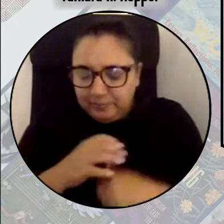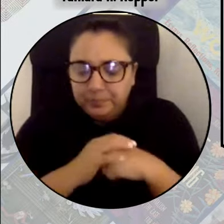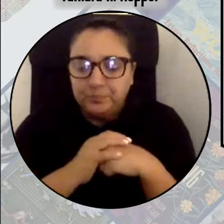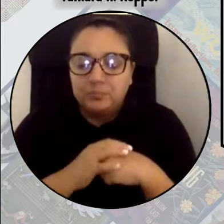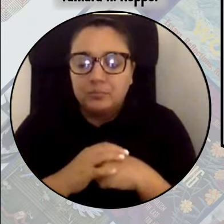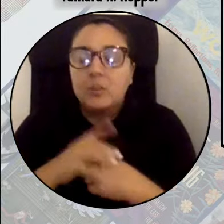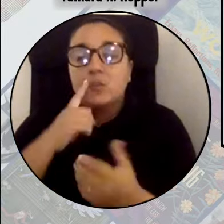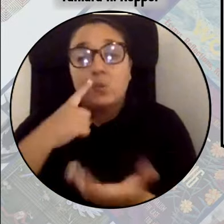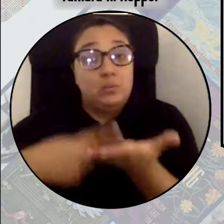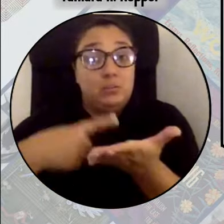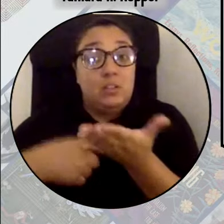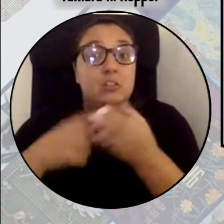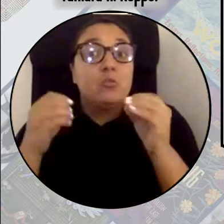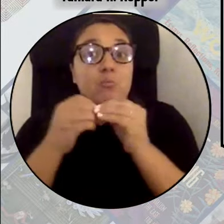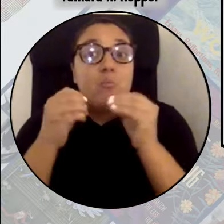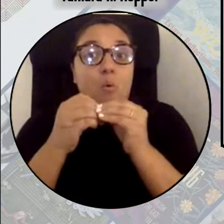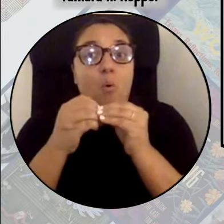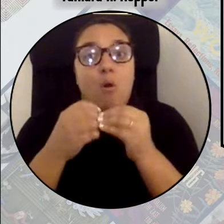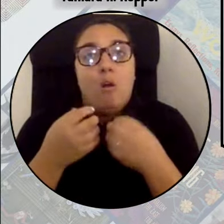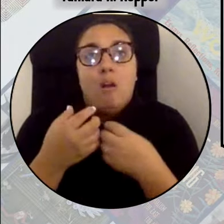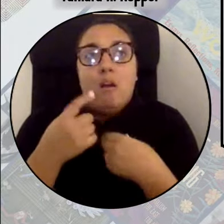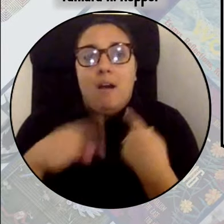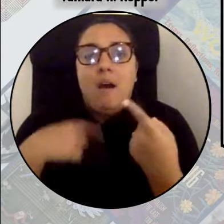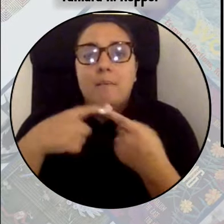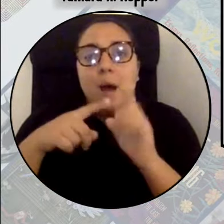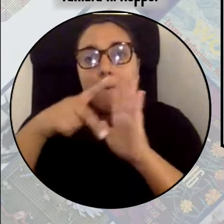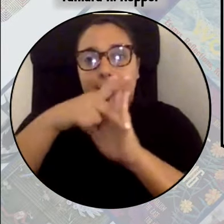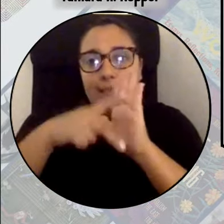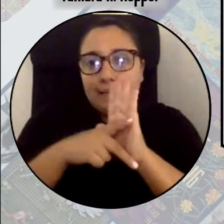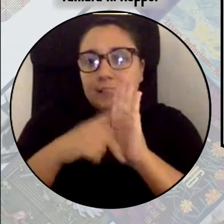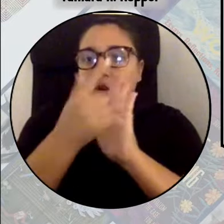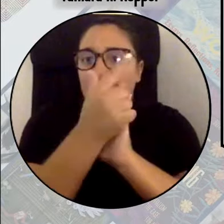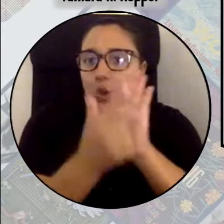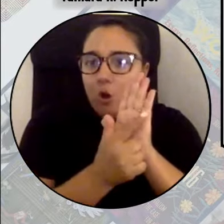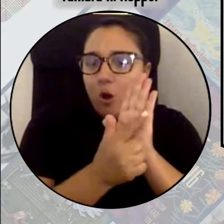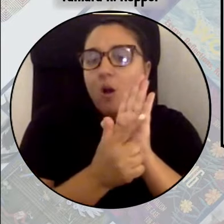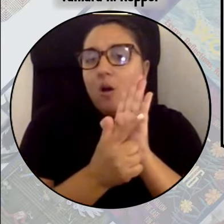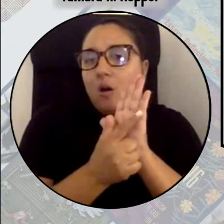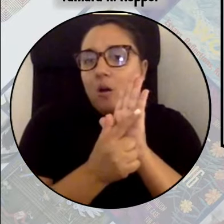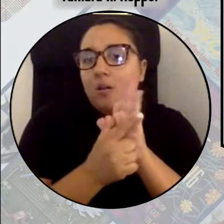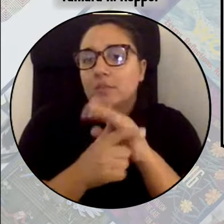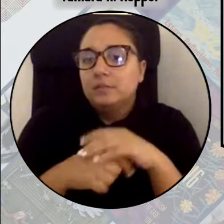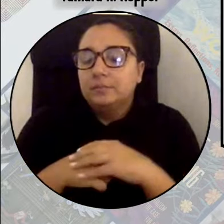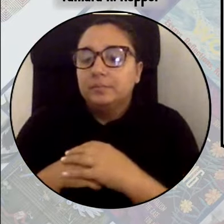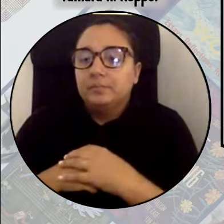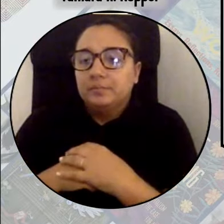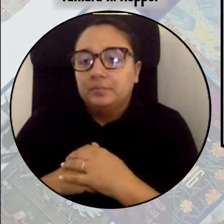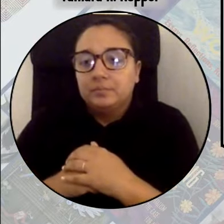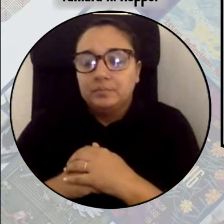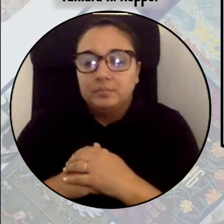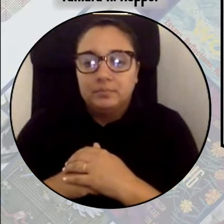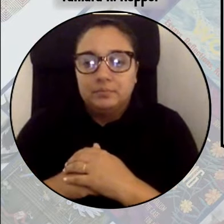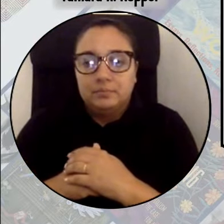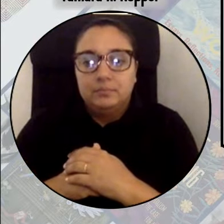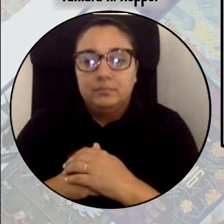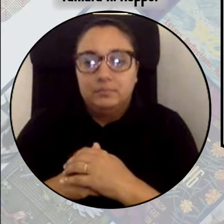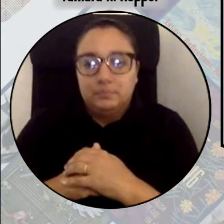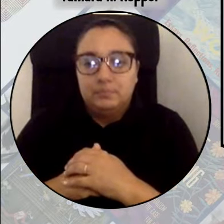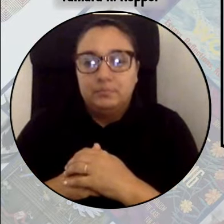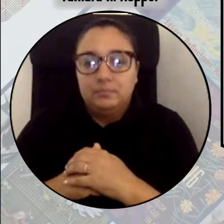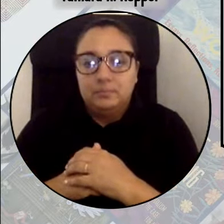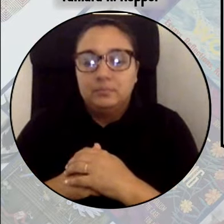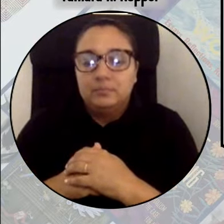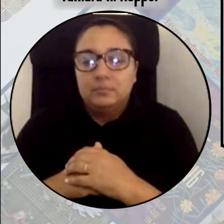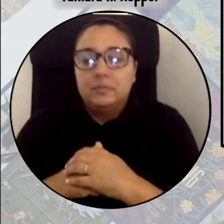couple themes in these policies. They're expanded, the introduction of aggravated